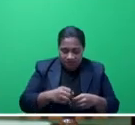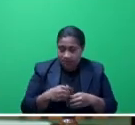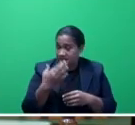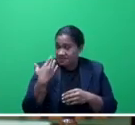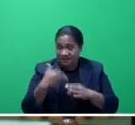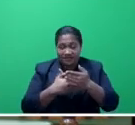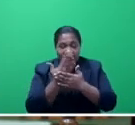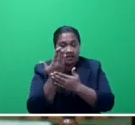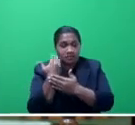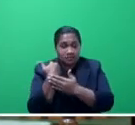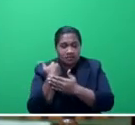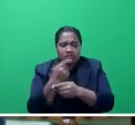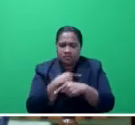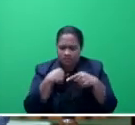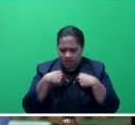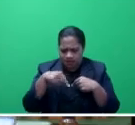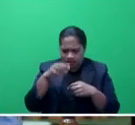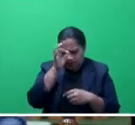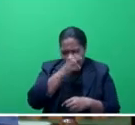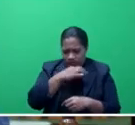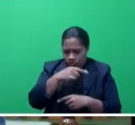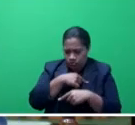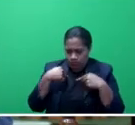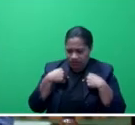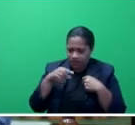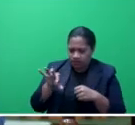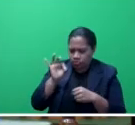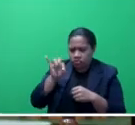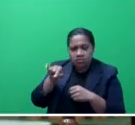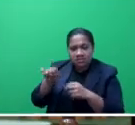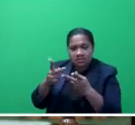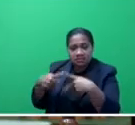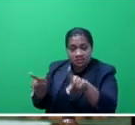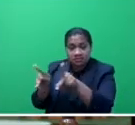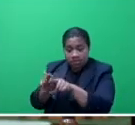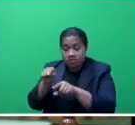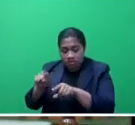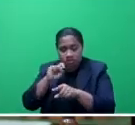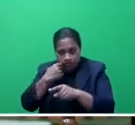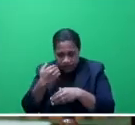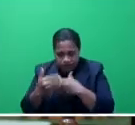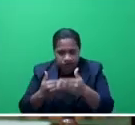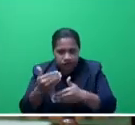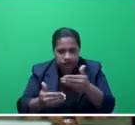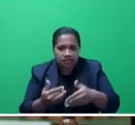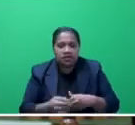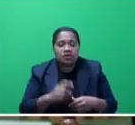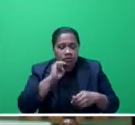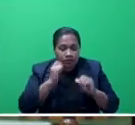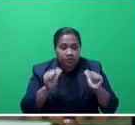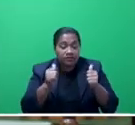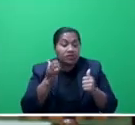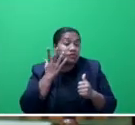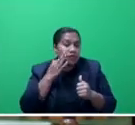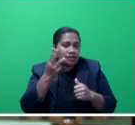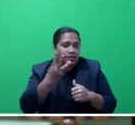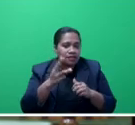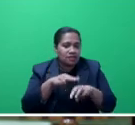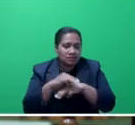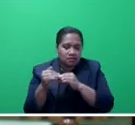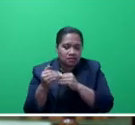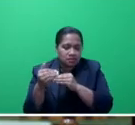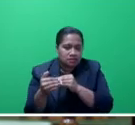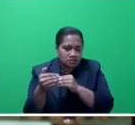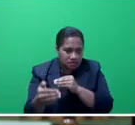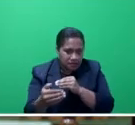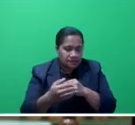believe they've selected a site. That investment will go ahead, and we expect it to be completed in no more than 30 months' time. However, we are not paying for any of the capital